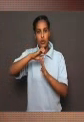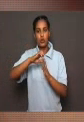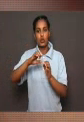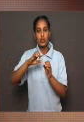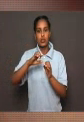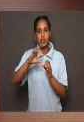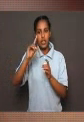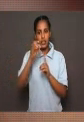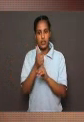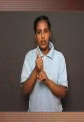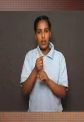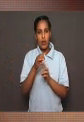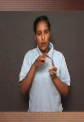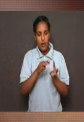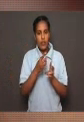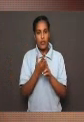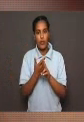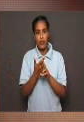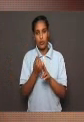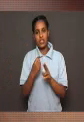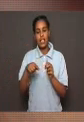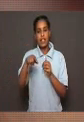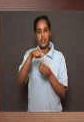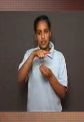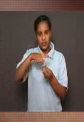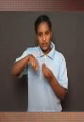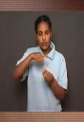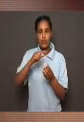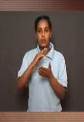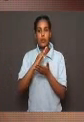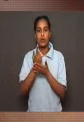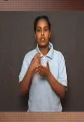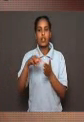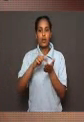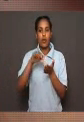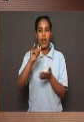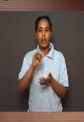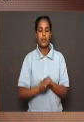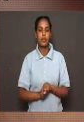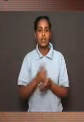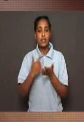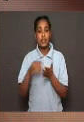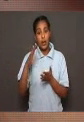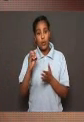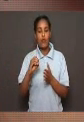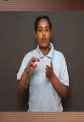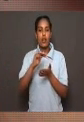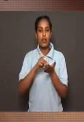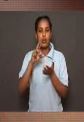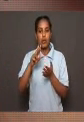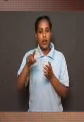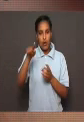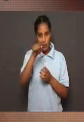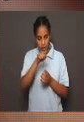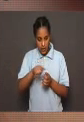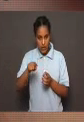density away from the region between the nuclei. This type of molecular